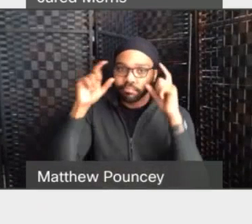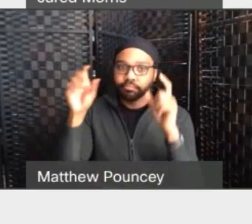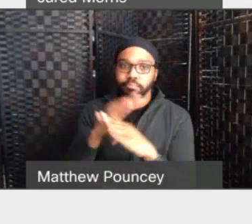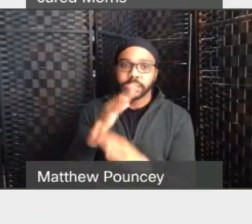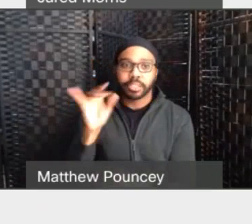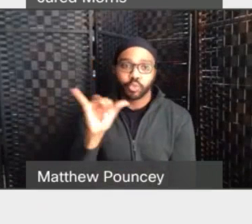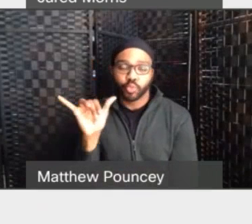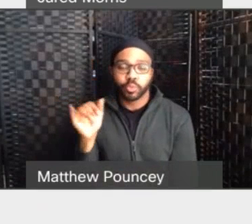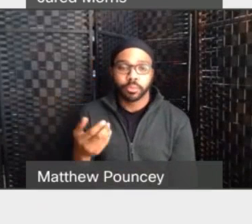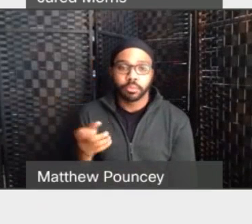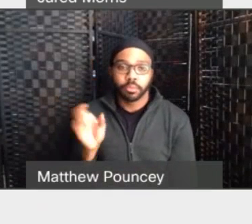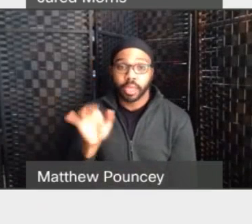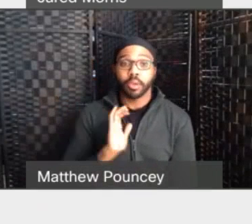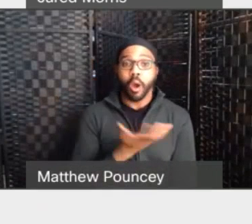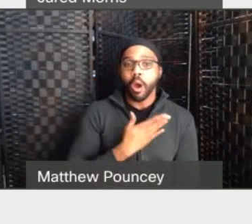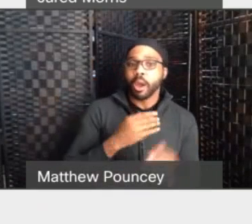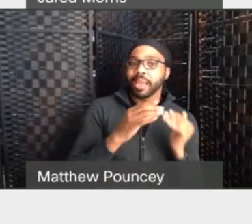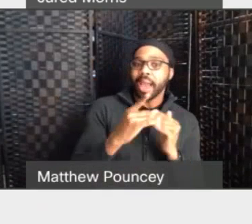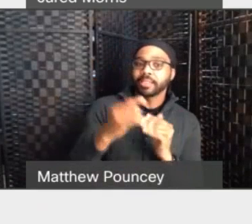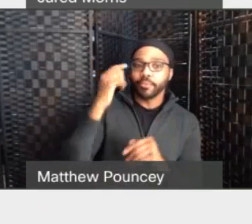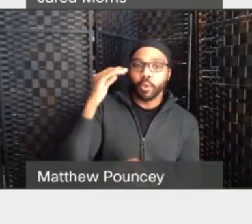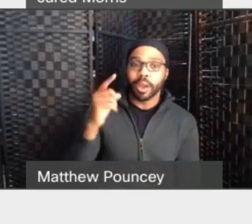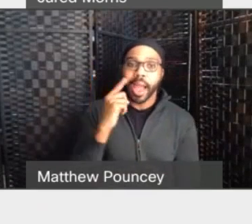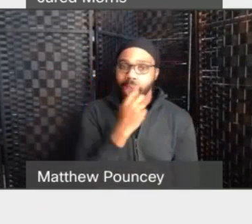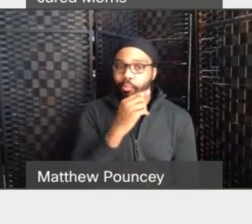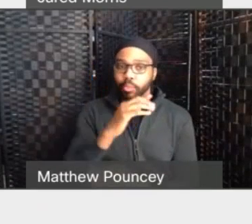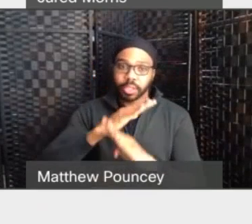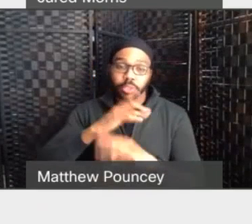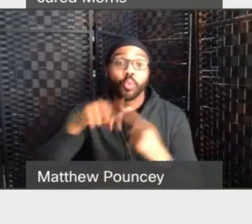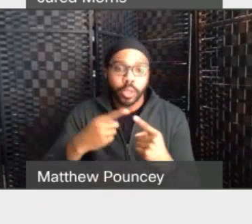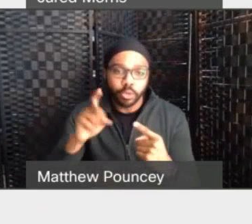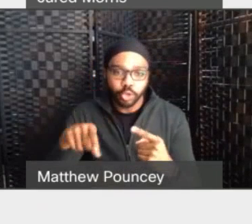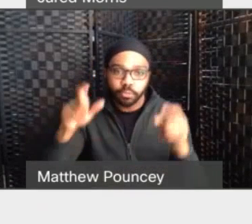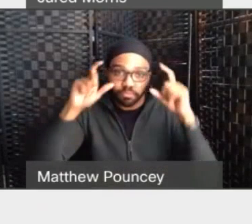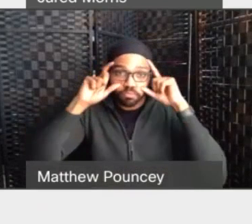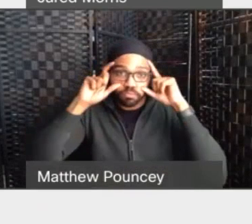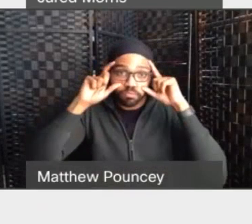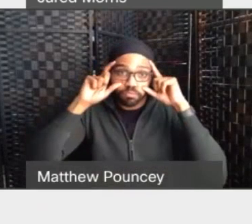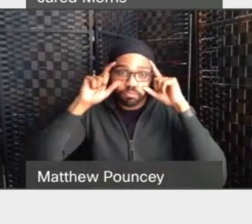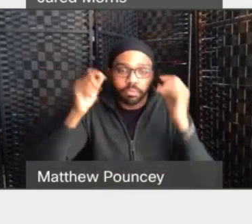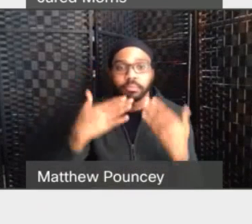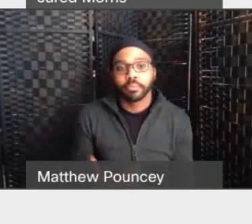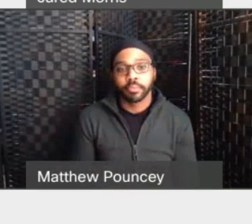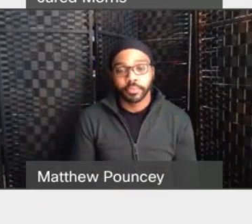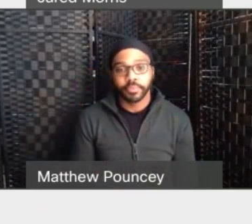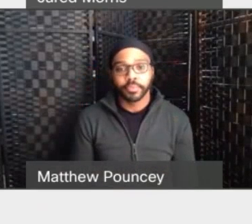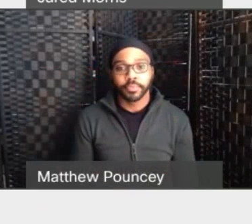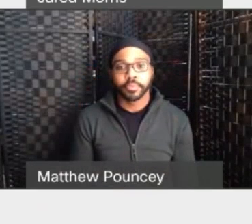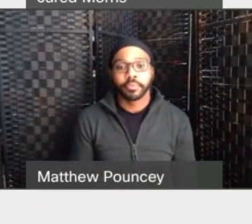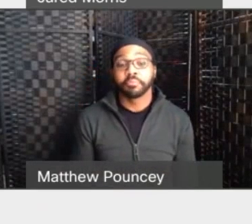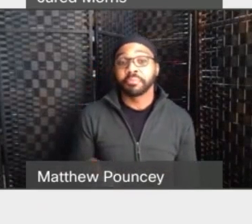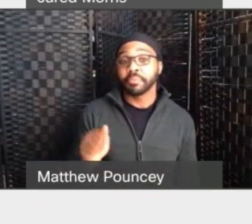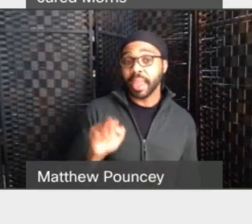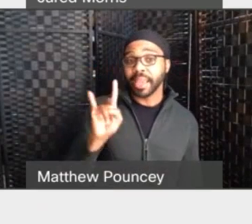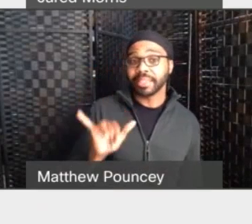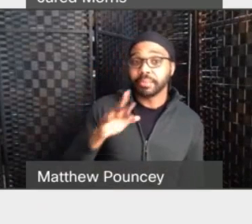is our guidance for eye protection and when you are to wear it. Thanks. So this next one, I'm not sure who